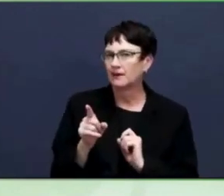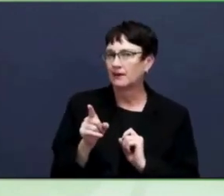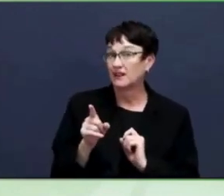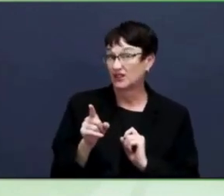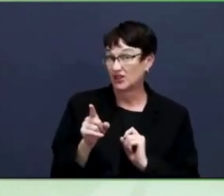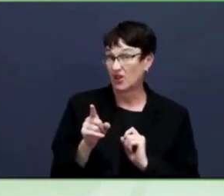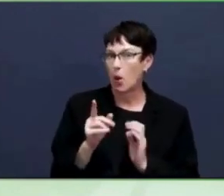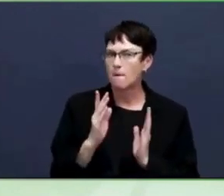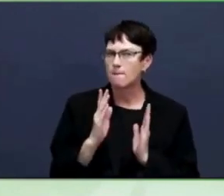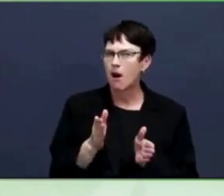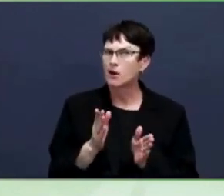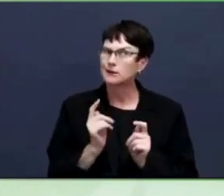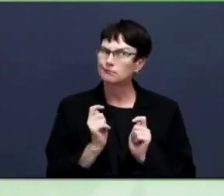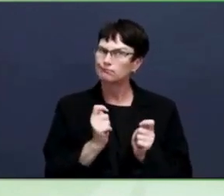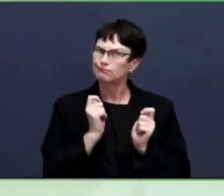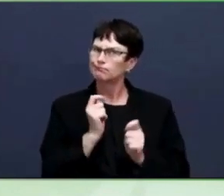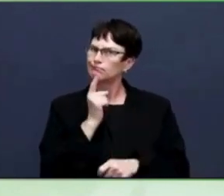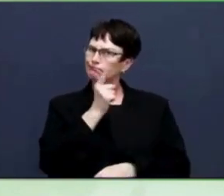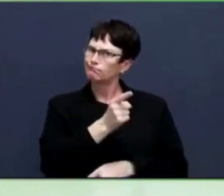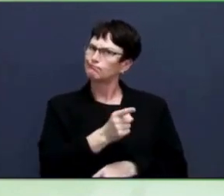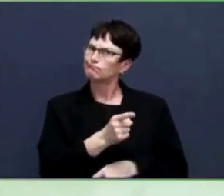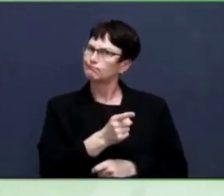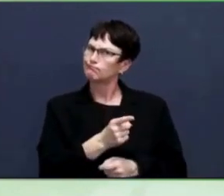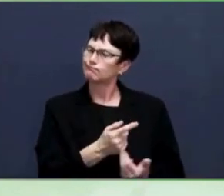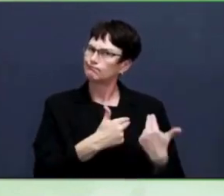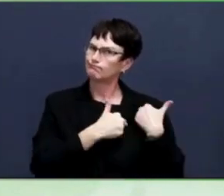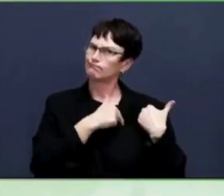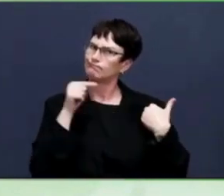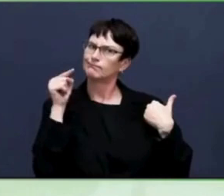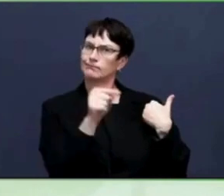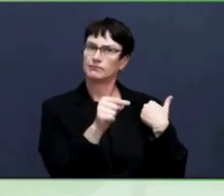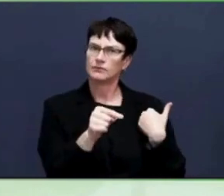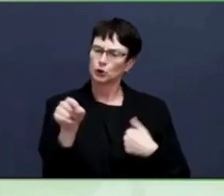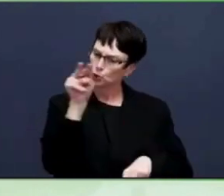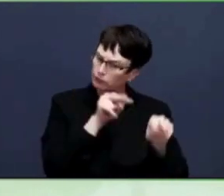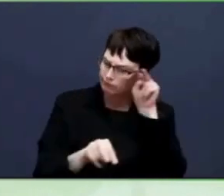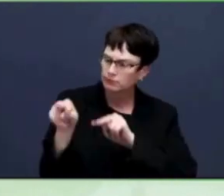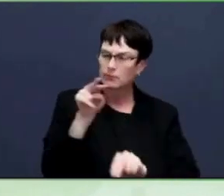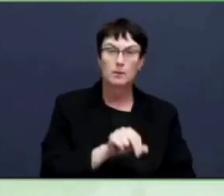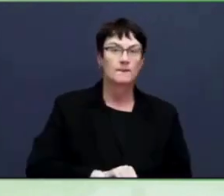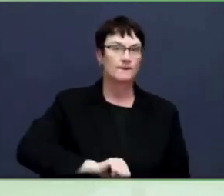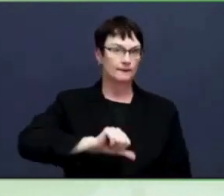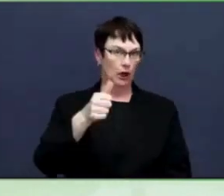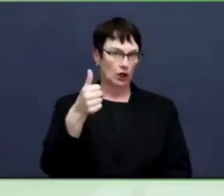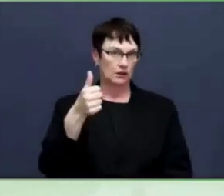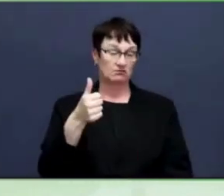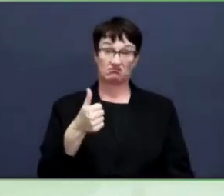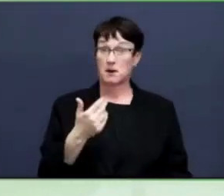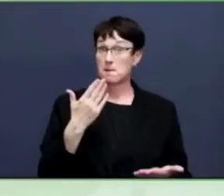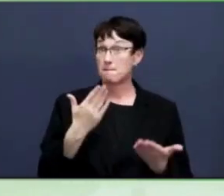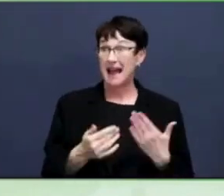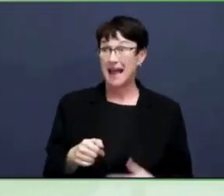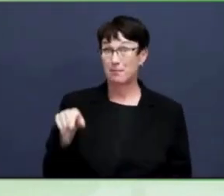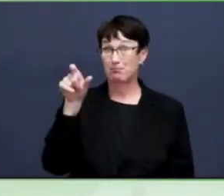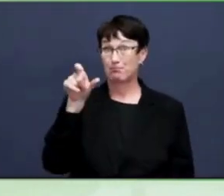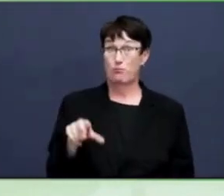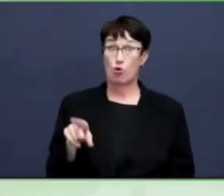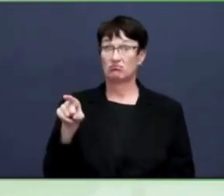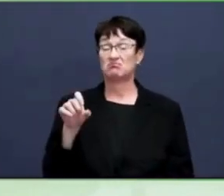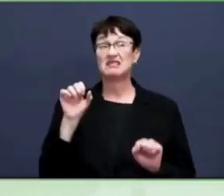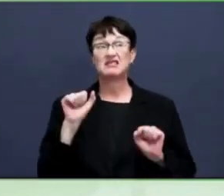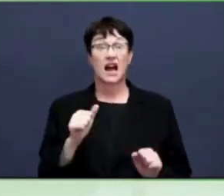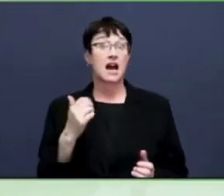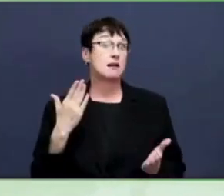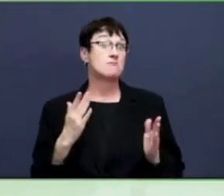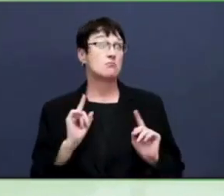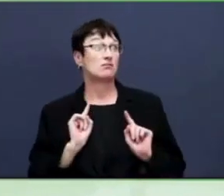often now you can, in some jurisdictions, an individual could take them to court and try to prove they were treated badly by an